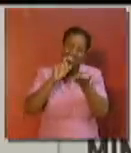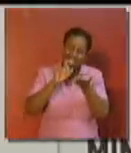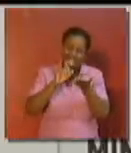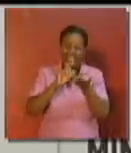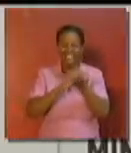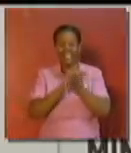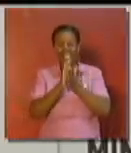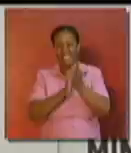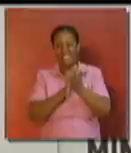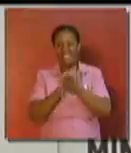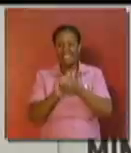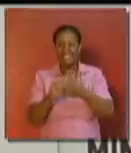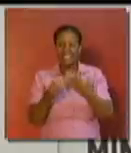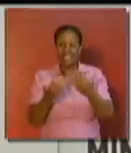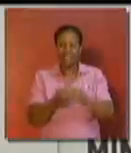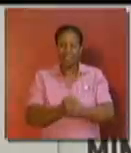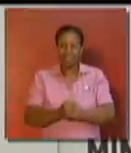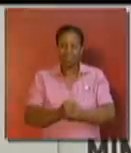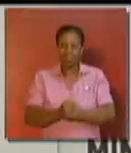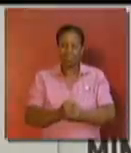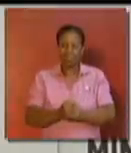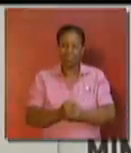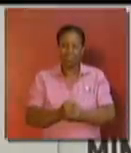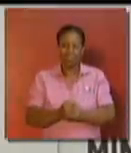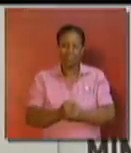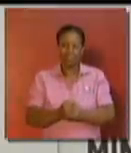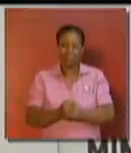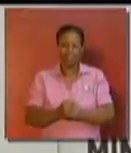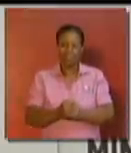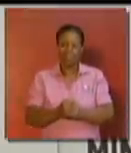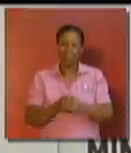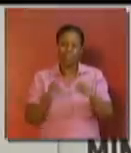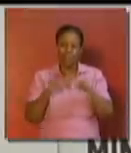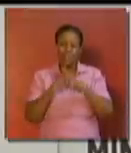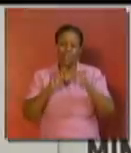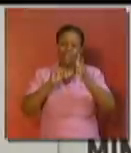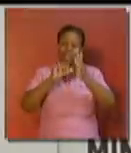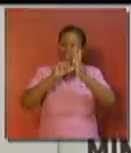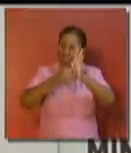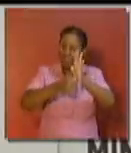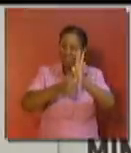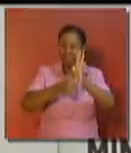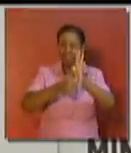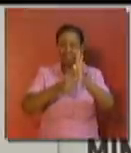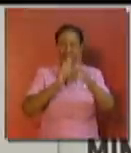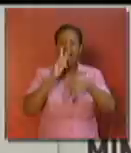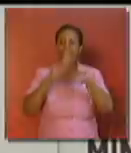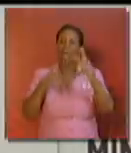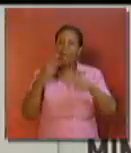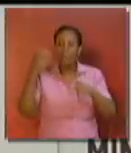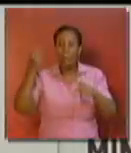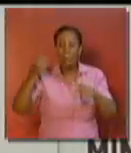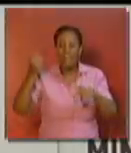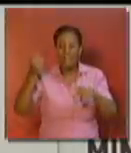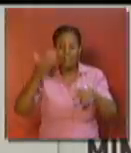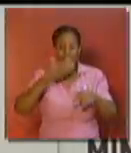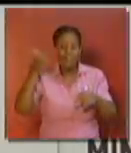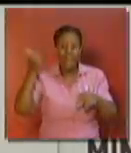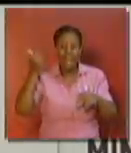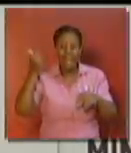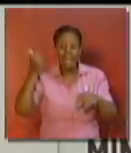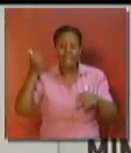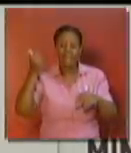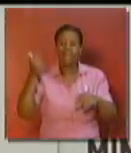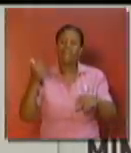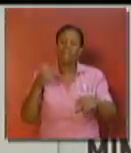want to remind you that breast milk is best for your baby. Another question or set of questions, they're all related.